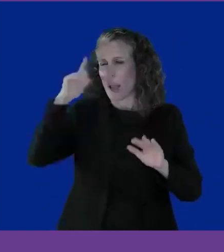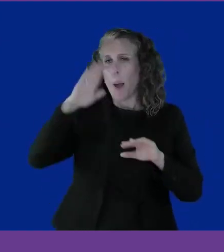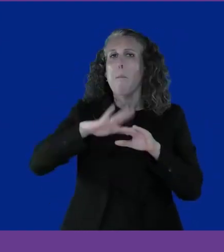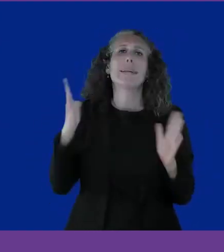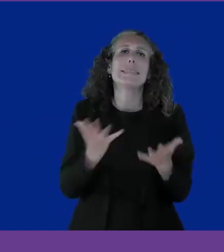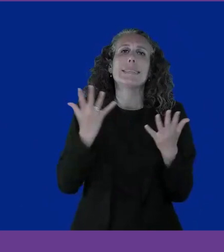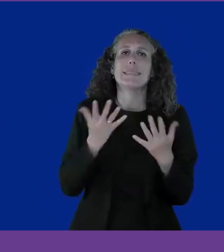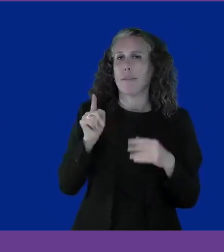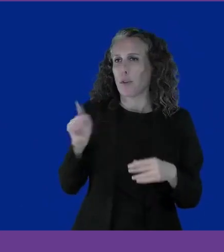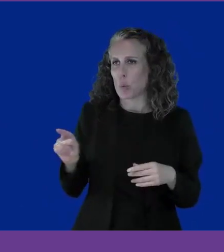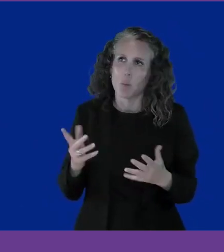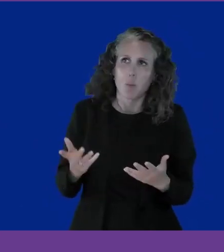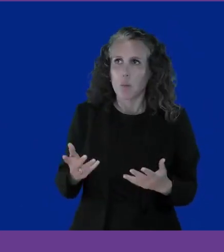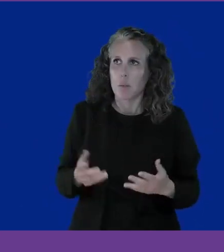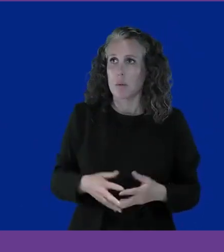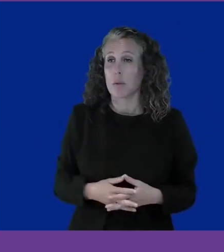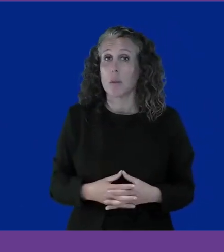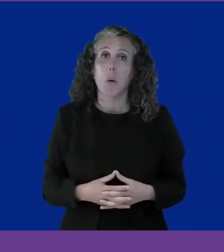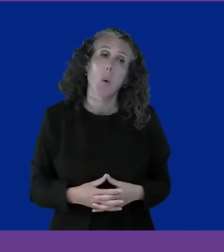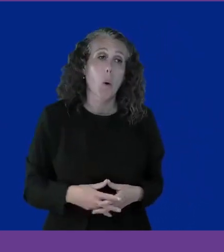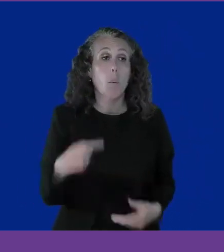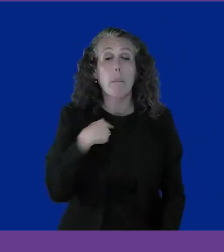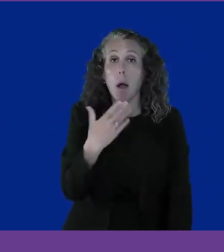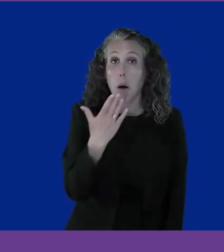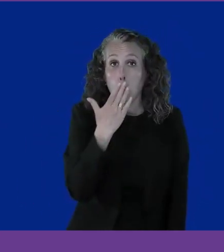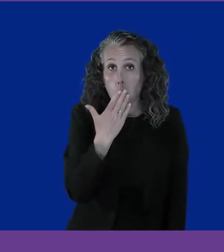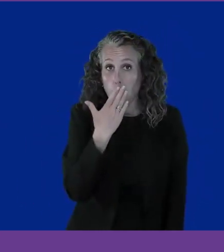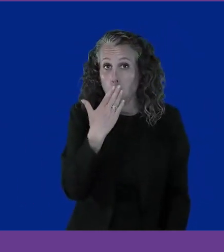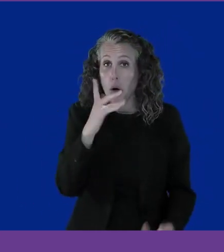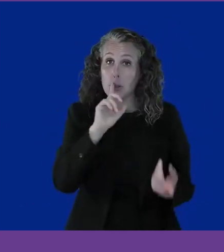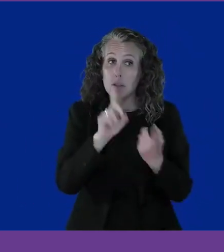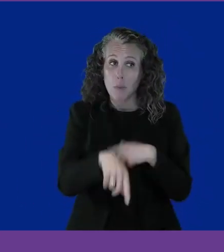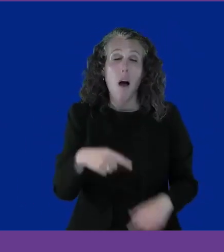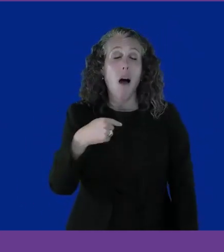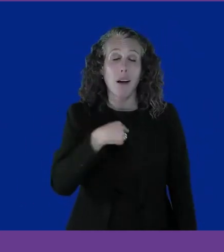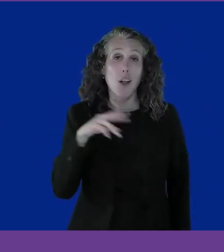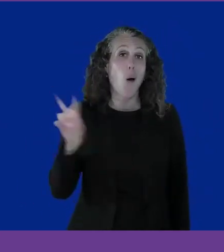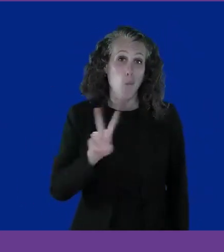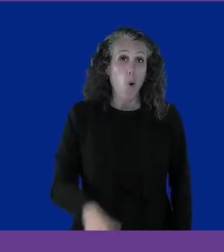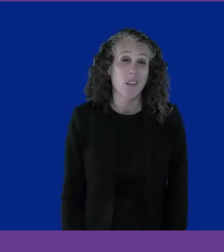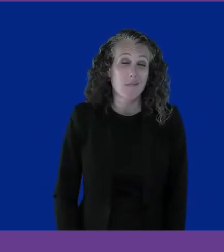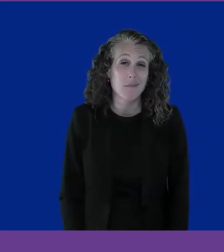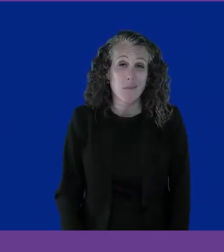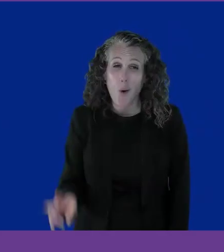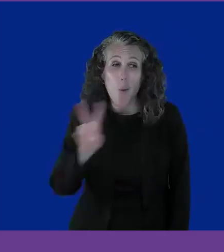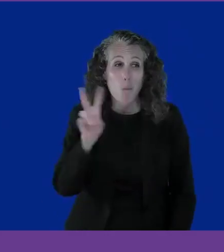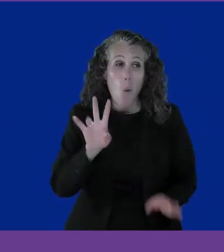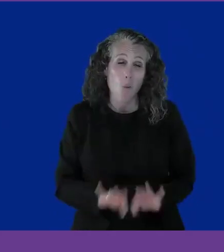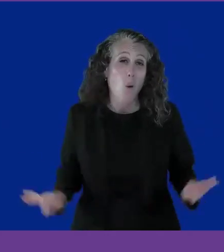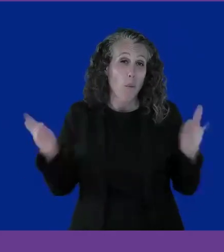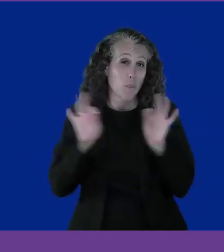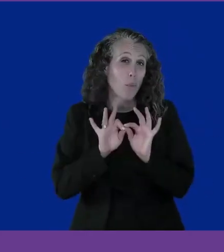I mean, well, not to be just to be a bit boring, I would go with both as well. Both are a priority, by the way, to the